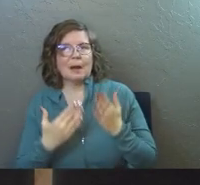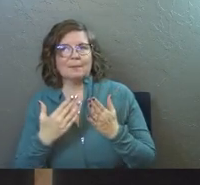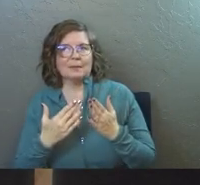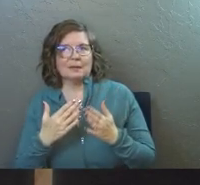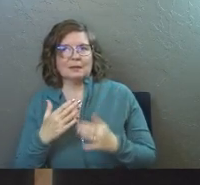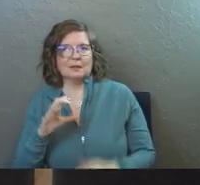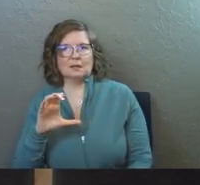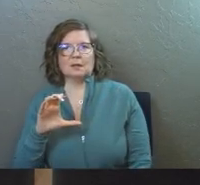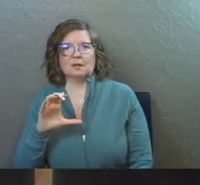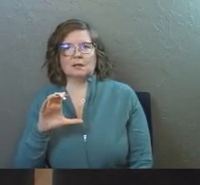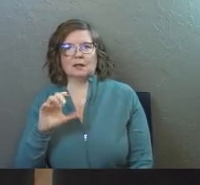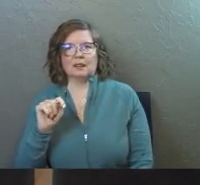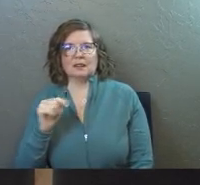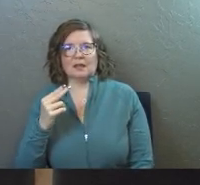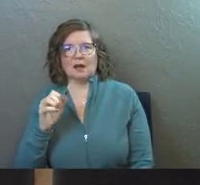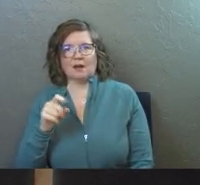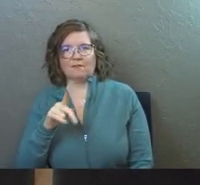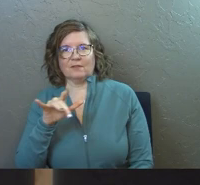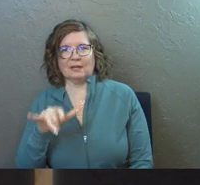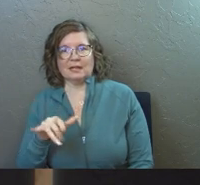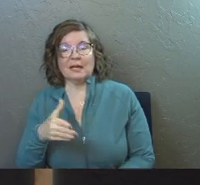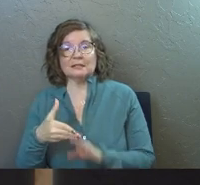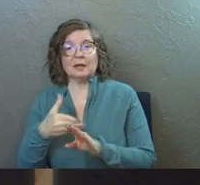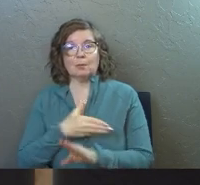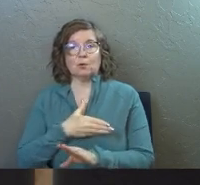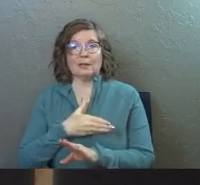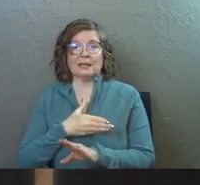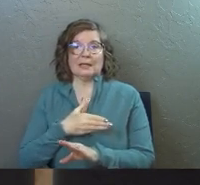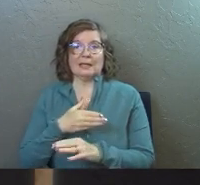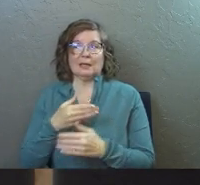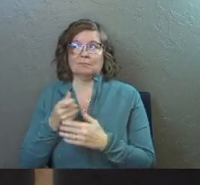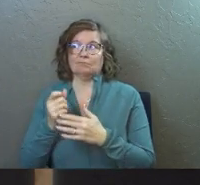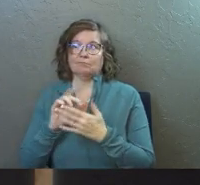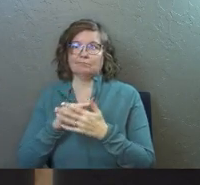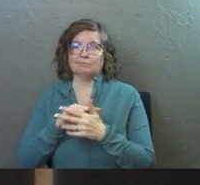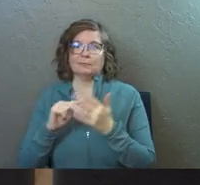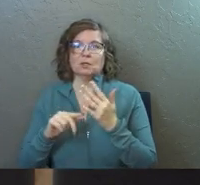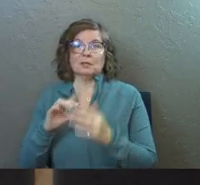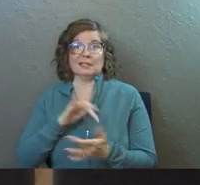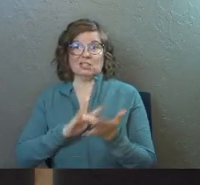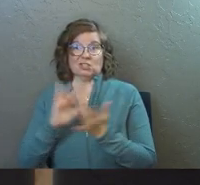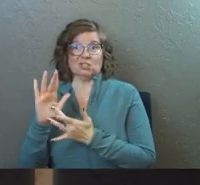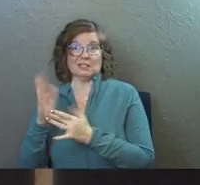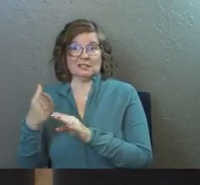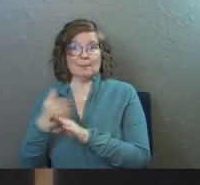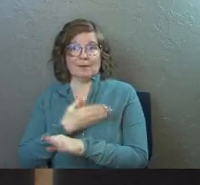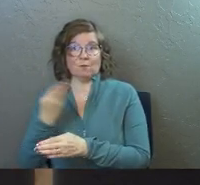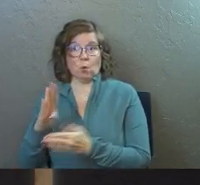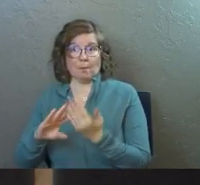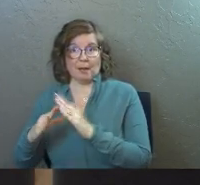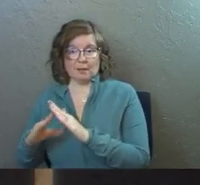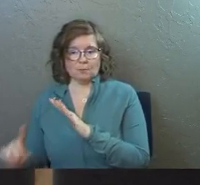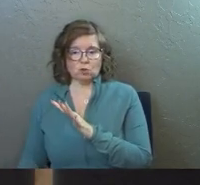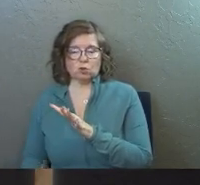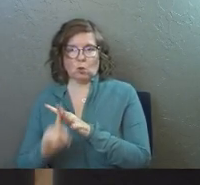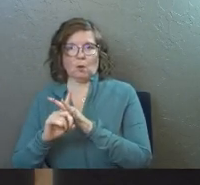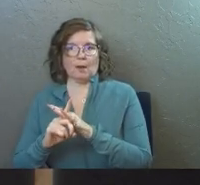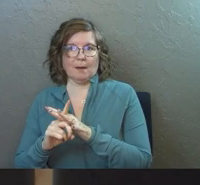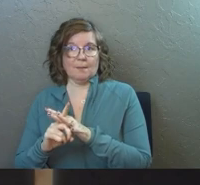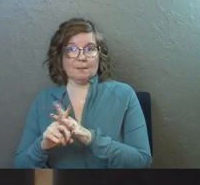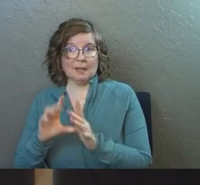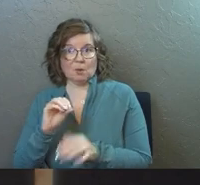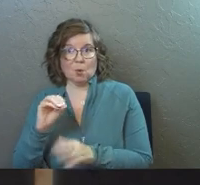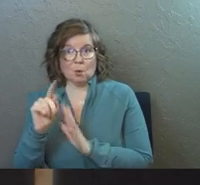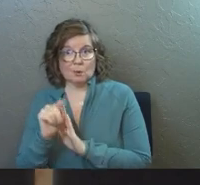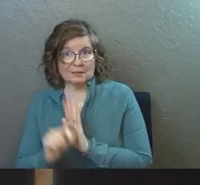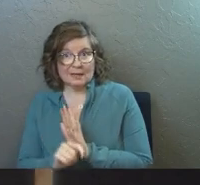probably a Christophany or a Theophany. This is a pre-incarnate Christ. This is Jesus before Bethlehem showing up in the Old